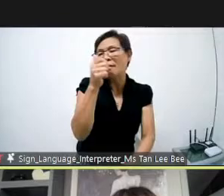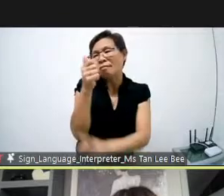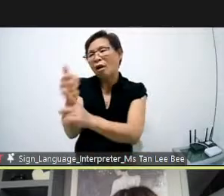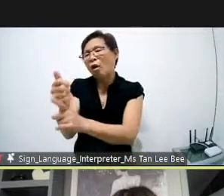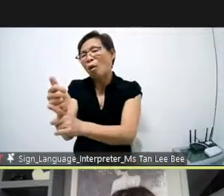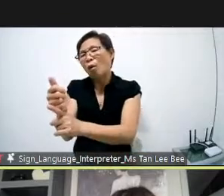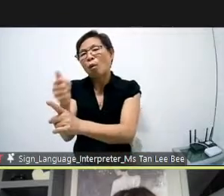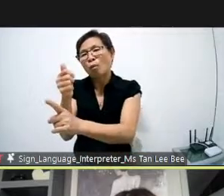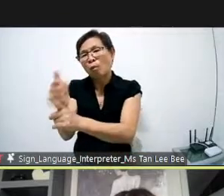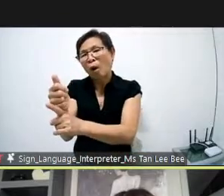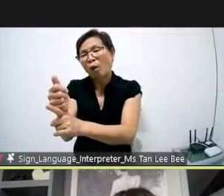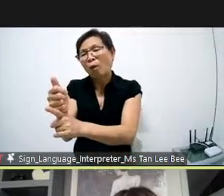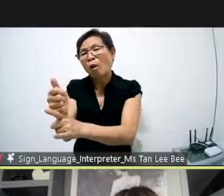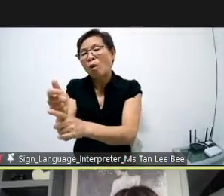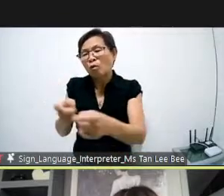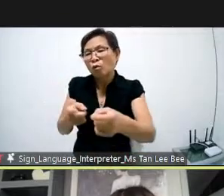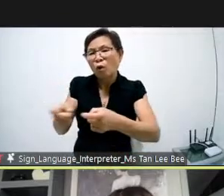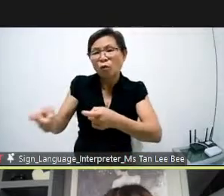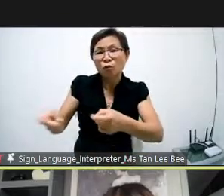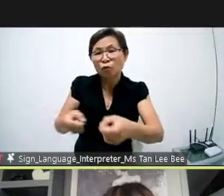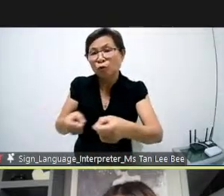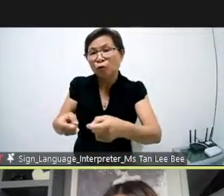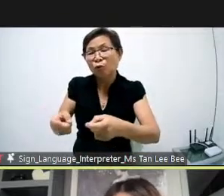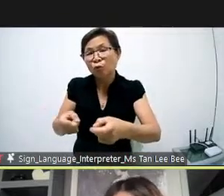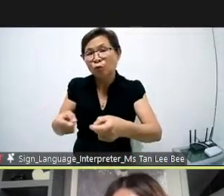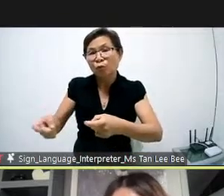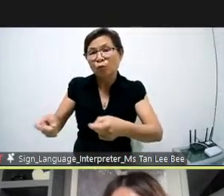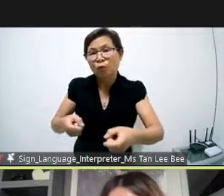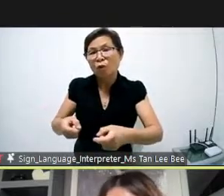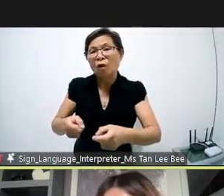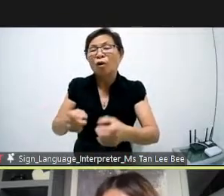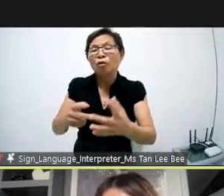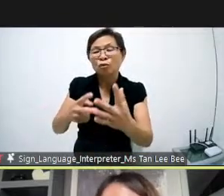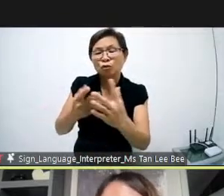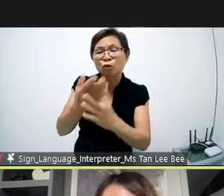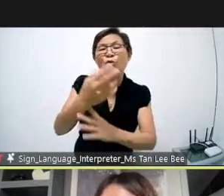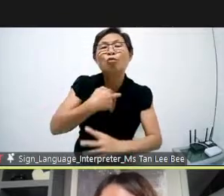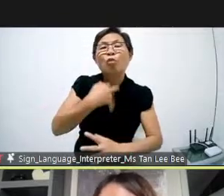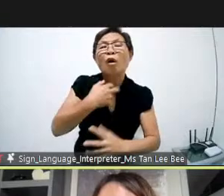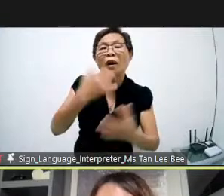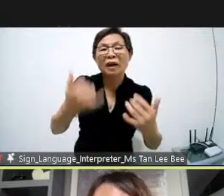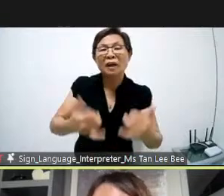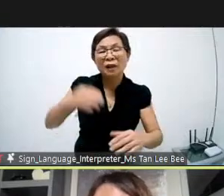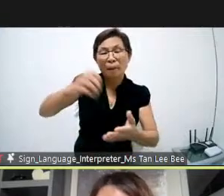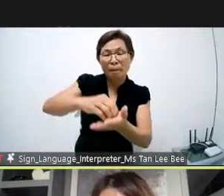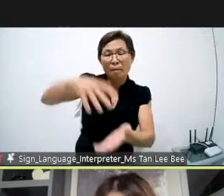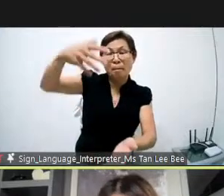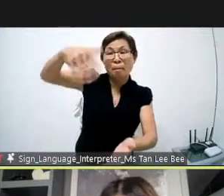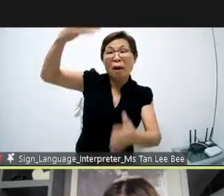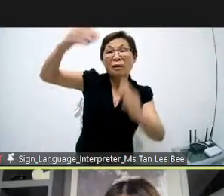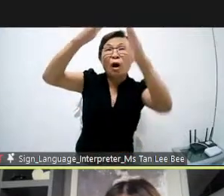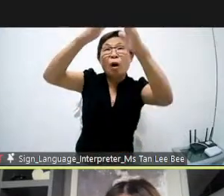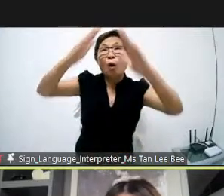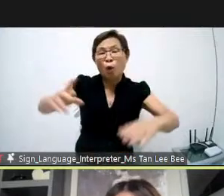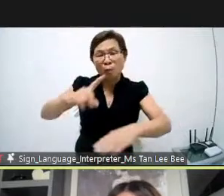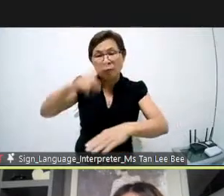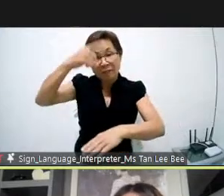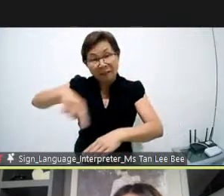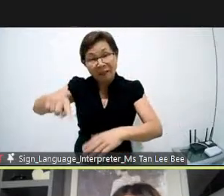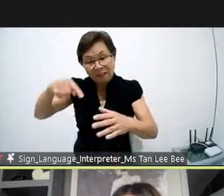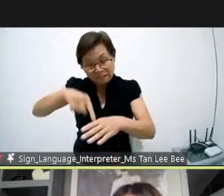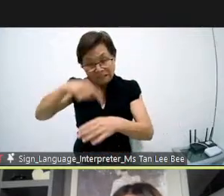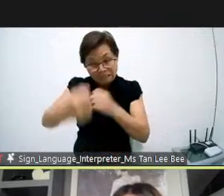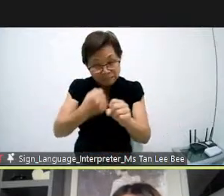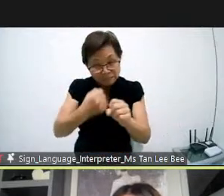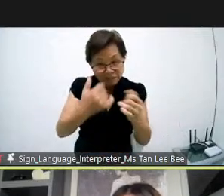voice command. This year, the AI will install in the luxury home segment in Thailand. We plan